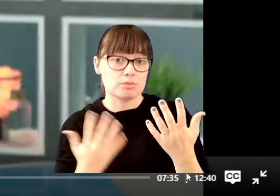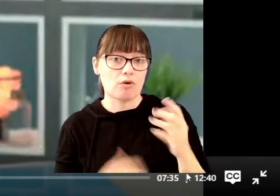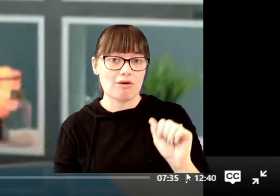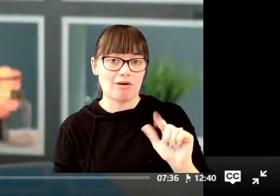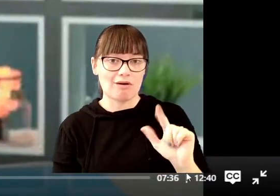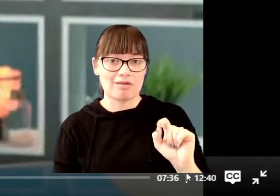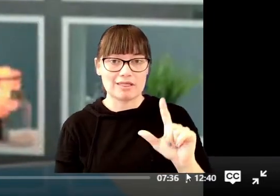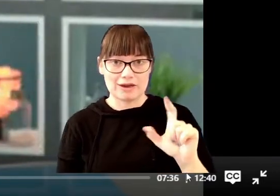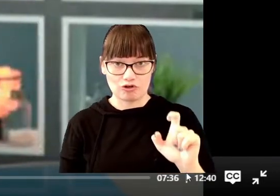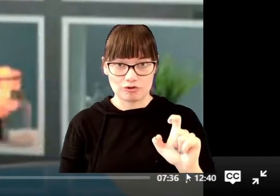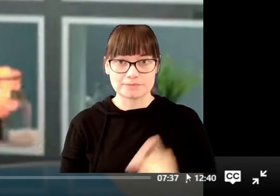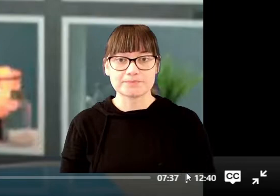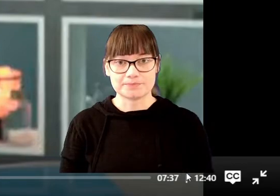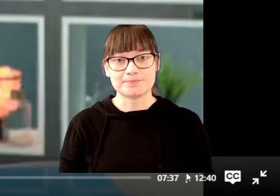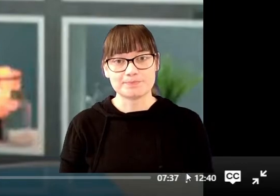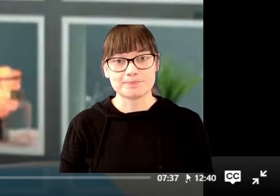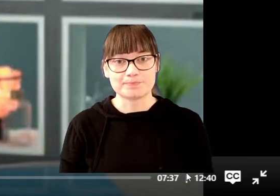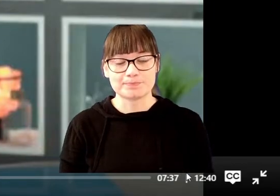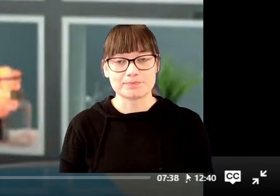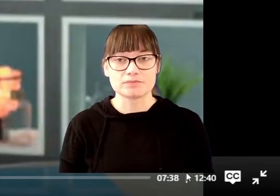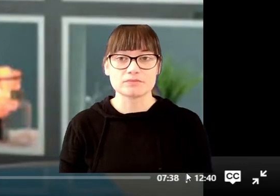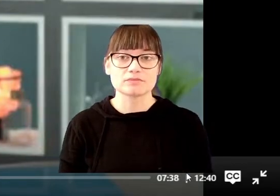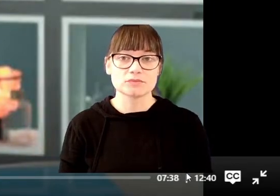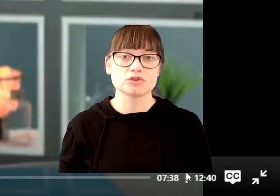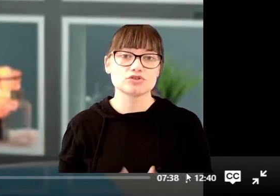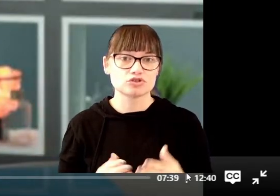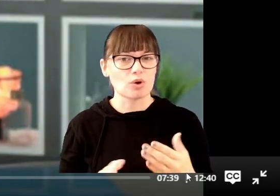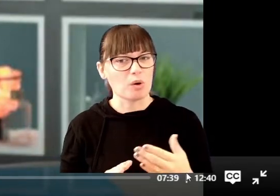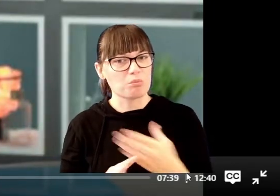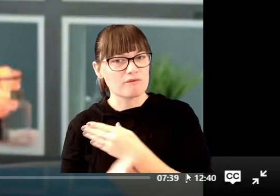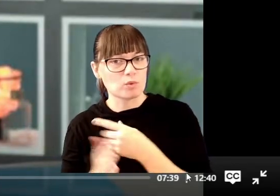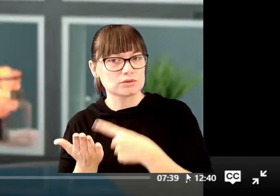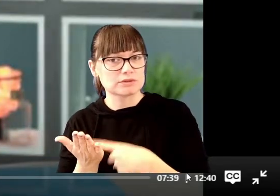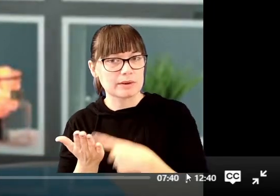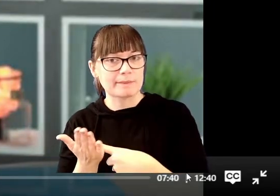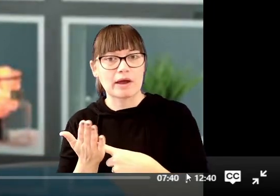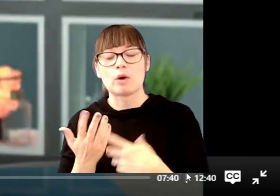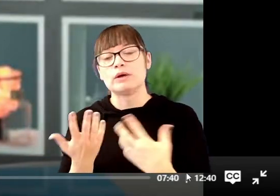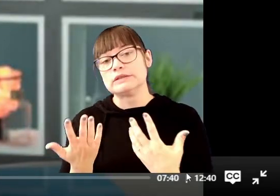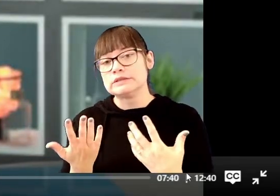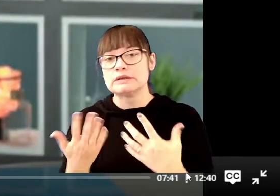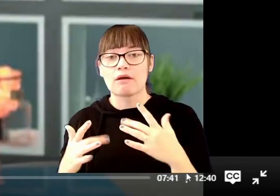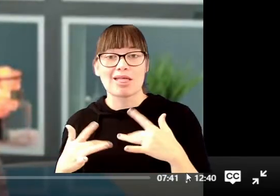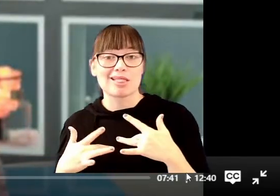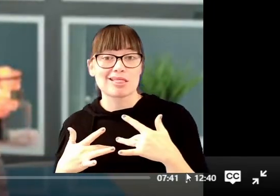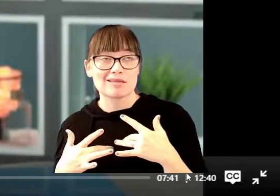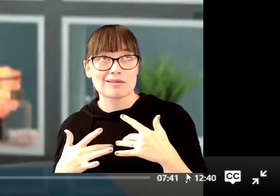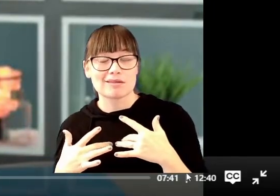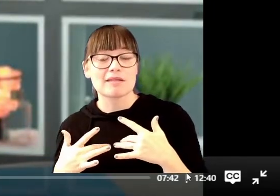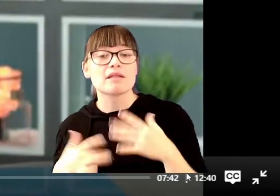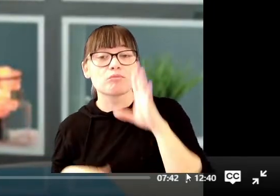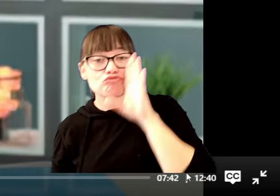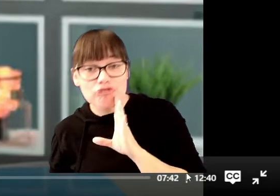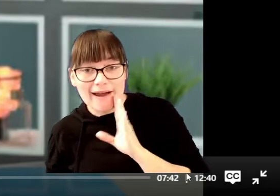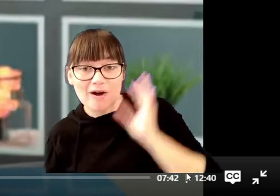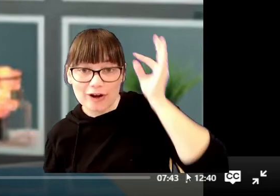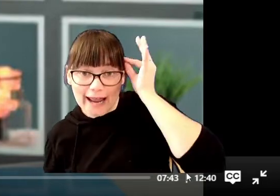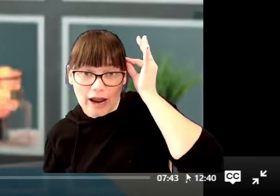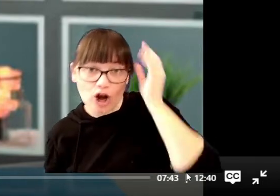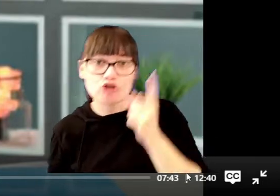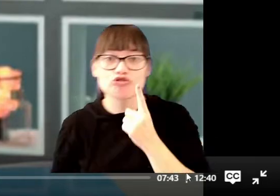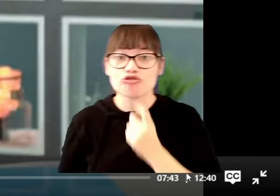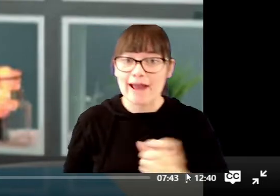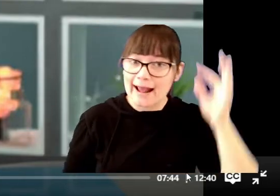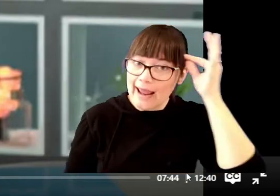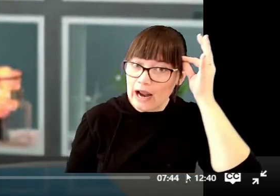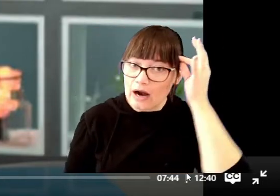right? So if we think, in what terms of what we've been talking about, it's either light, it's either brown hair or red hair, blue